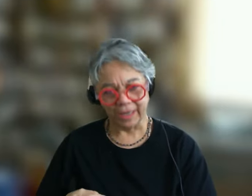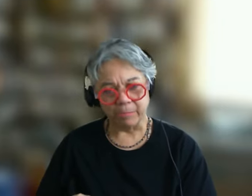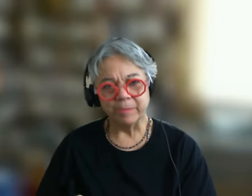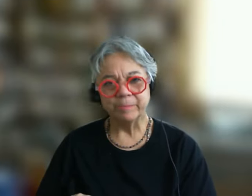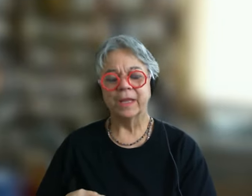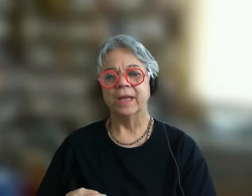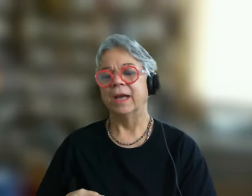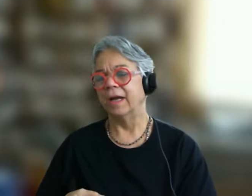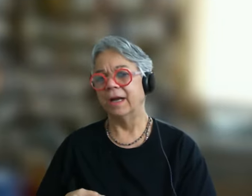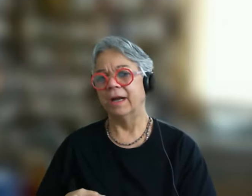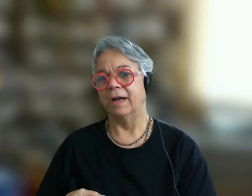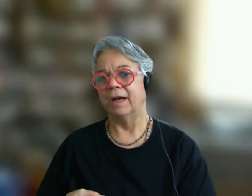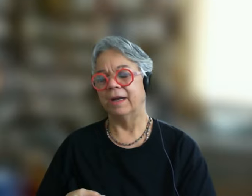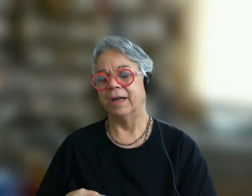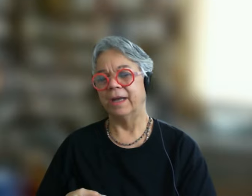amalgam?